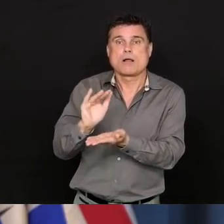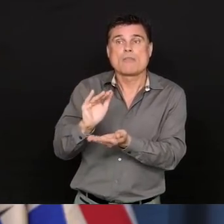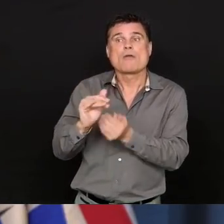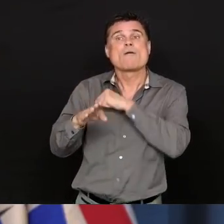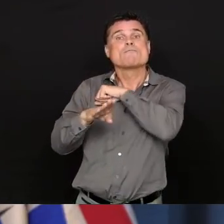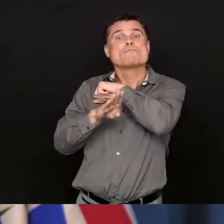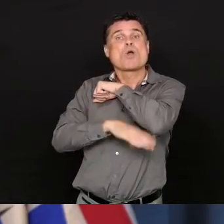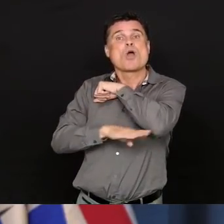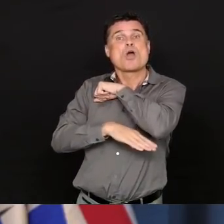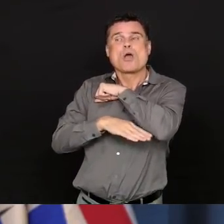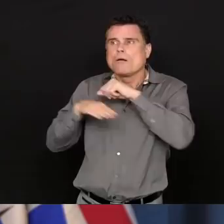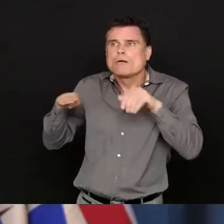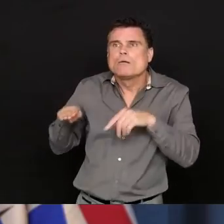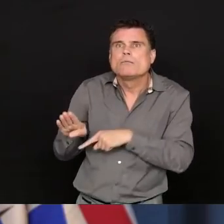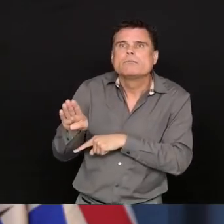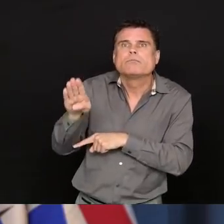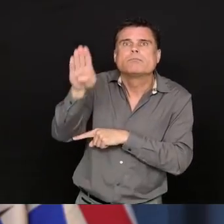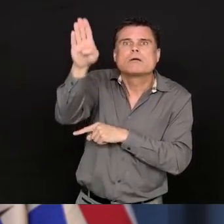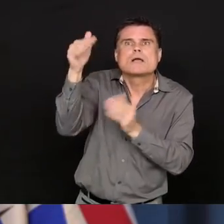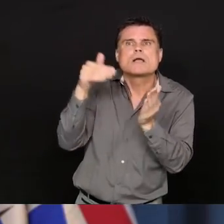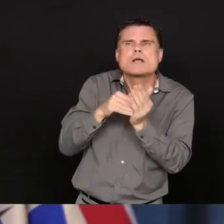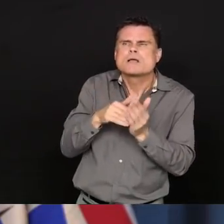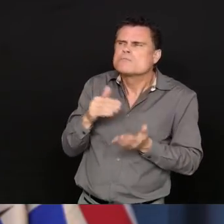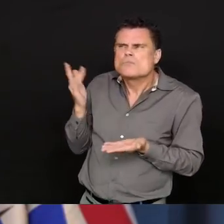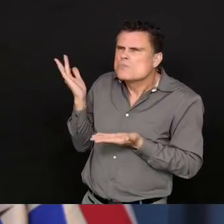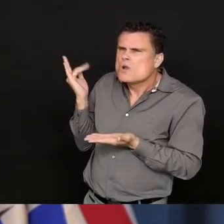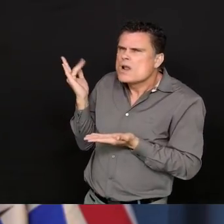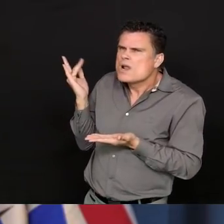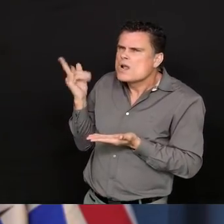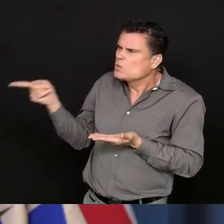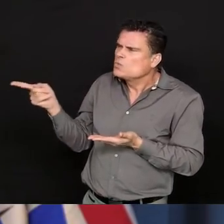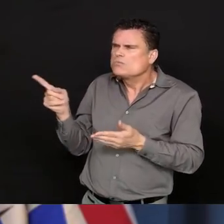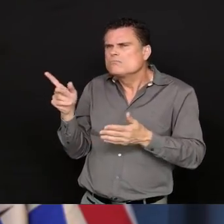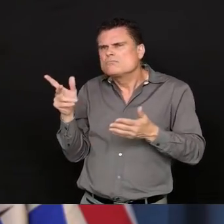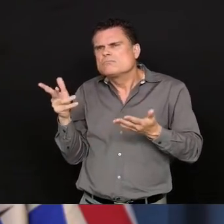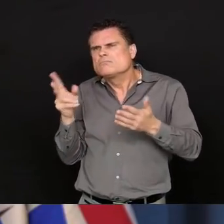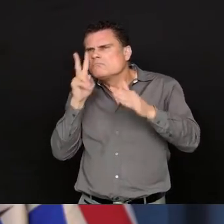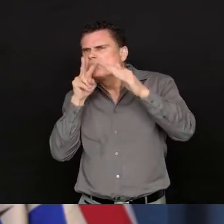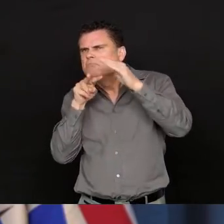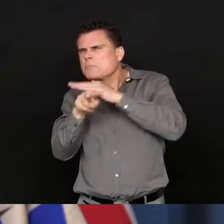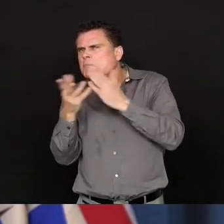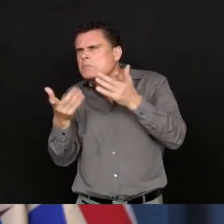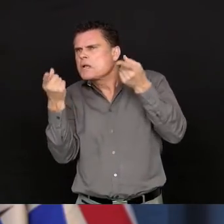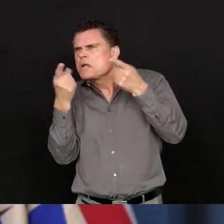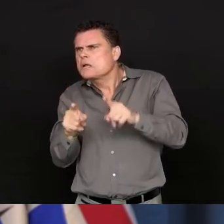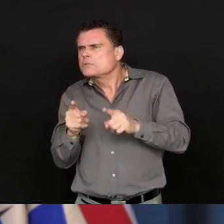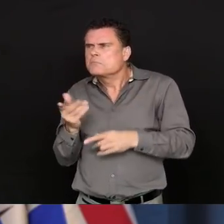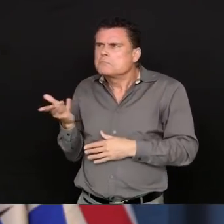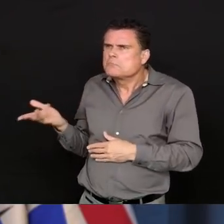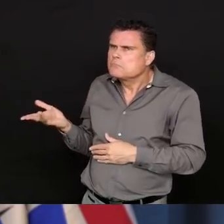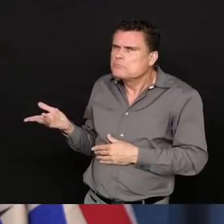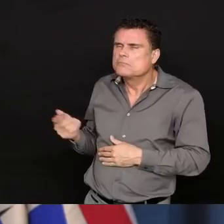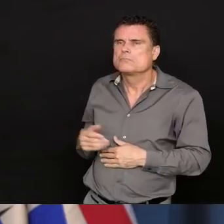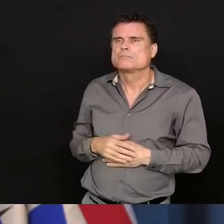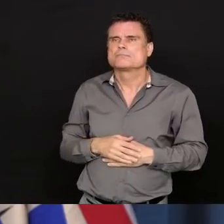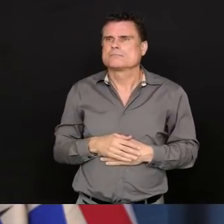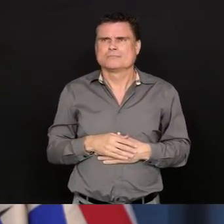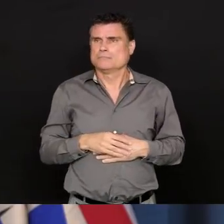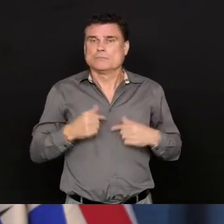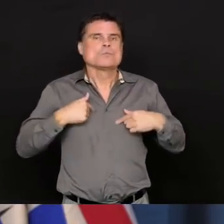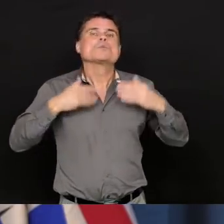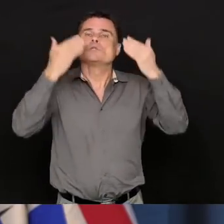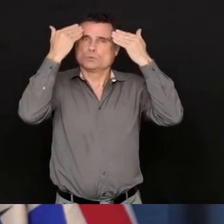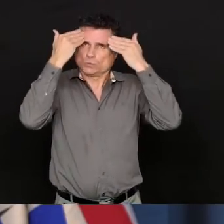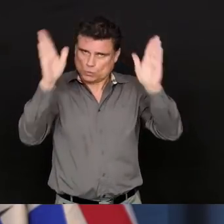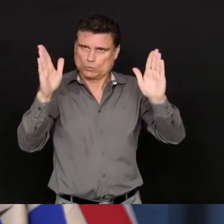are some theories that are based on things that have happened with other respiratory viruses, and particularly what we know about